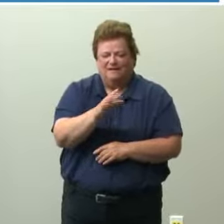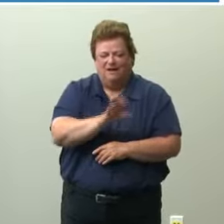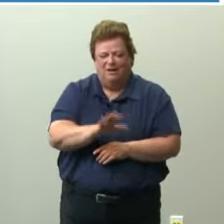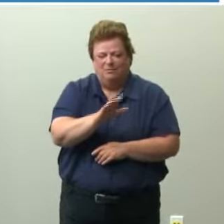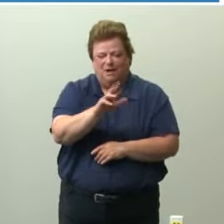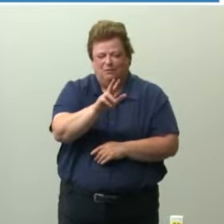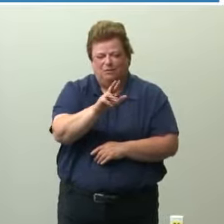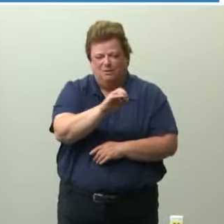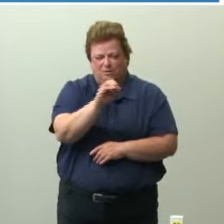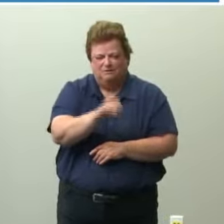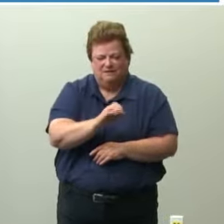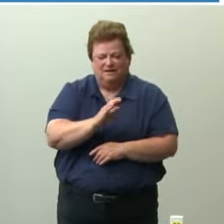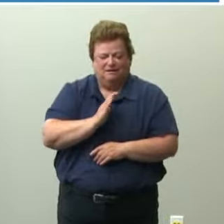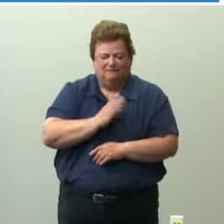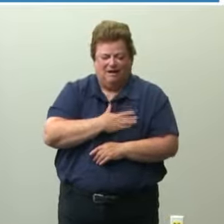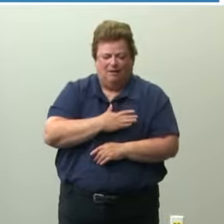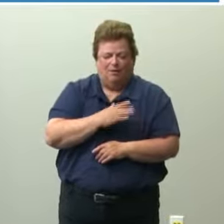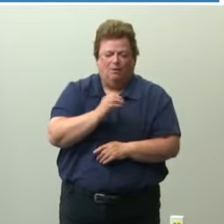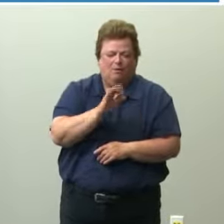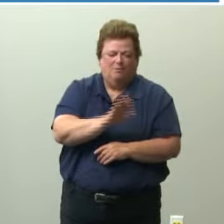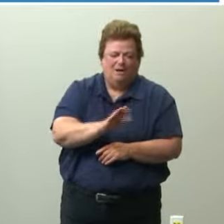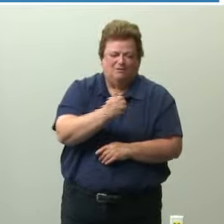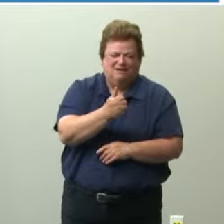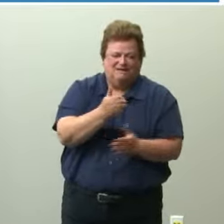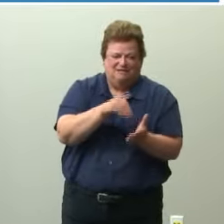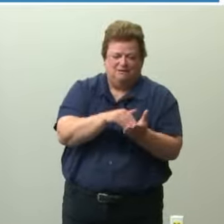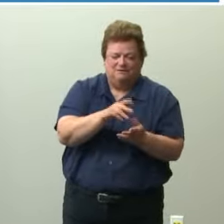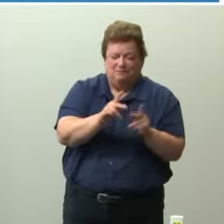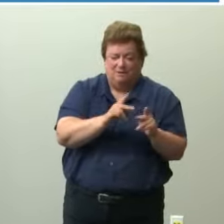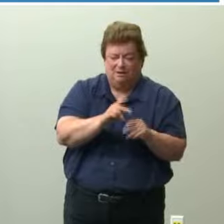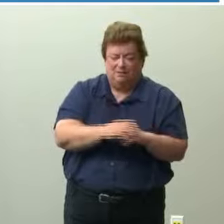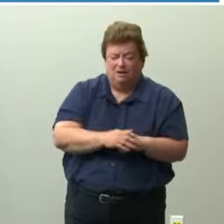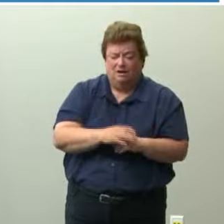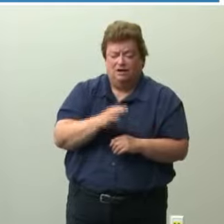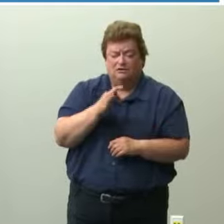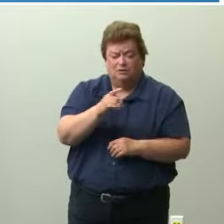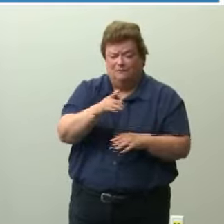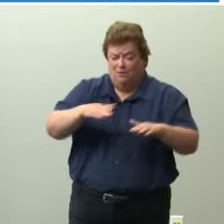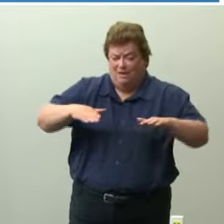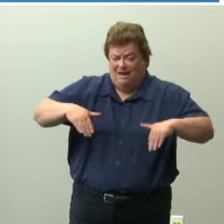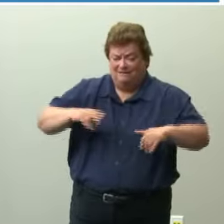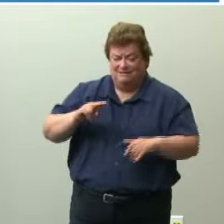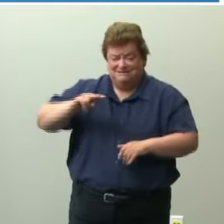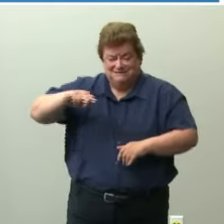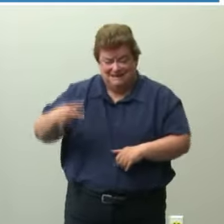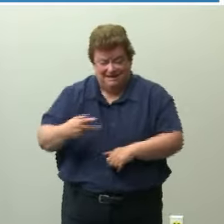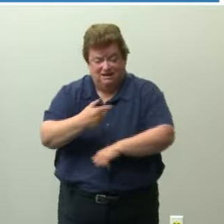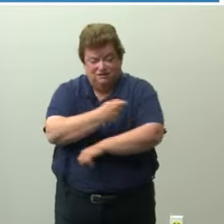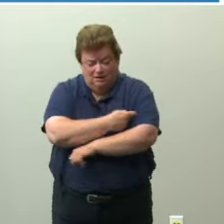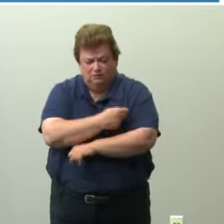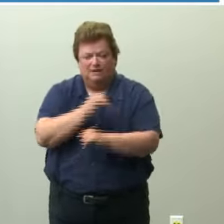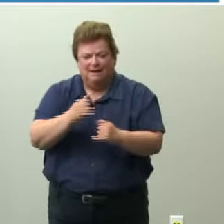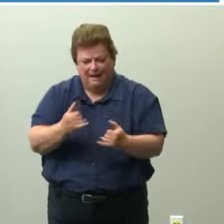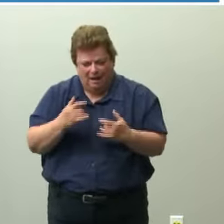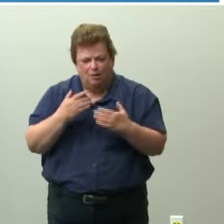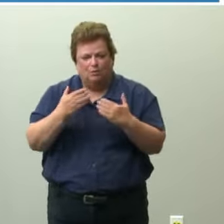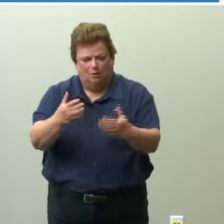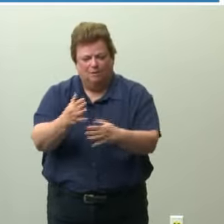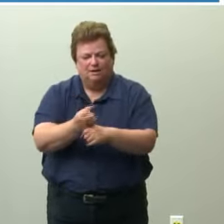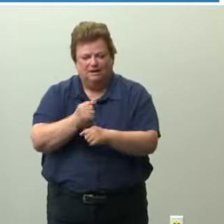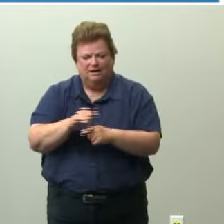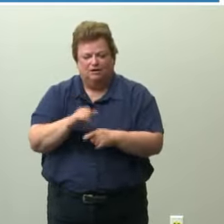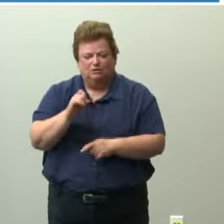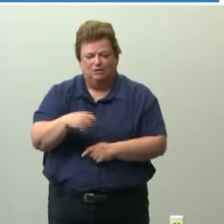our population, or 10,000 people. So if you missed your second dose, get it now. You need 2 doses